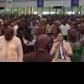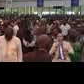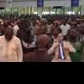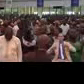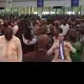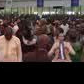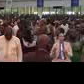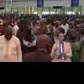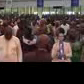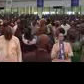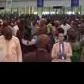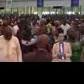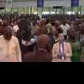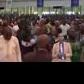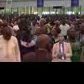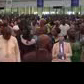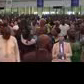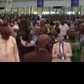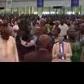hand.